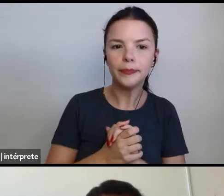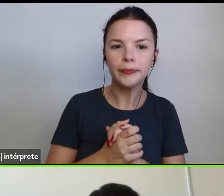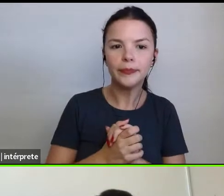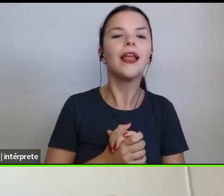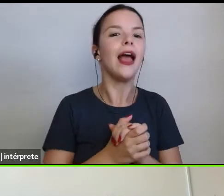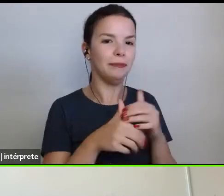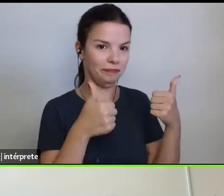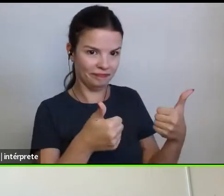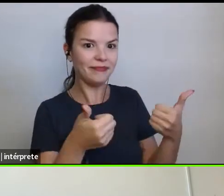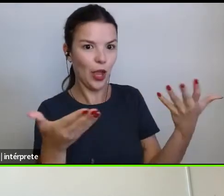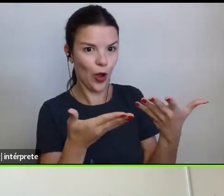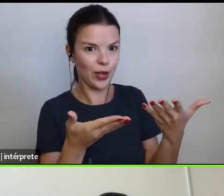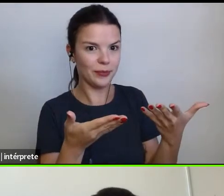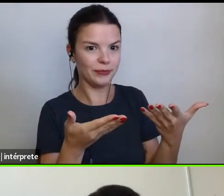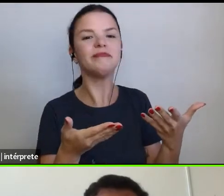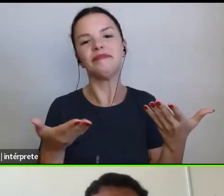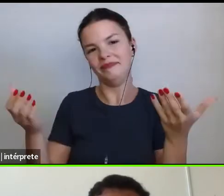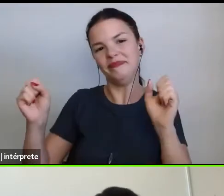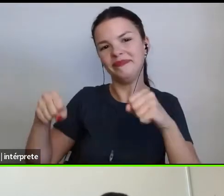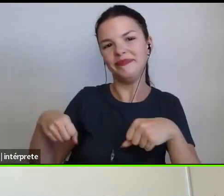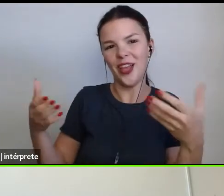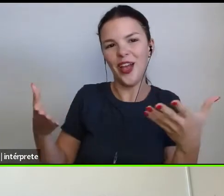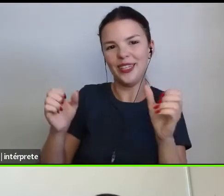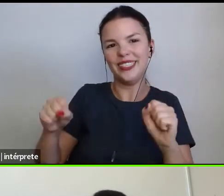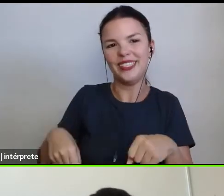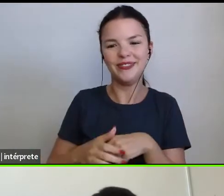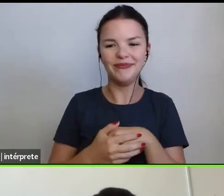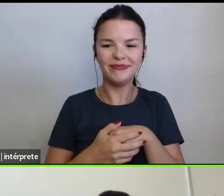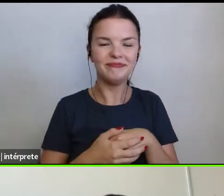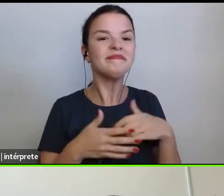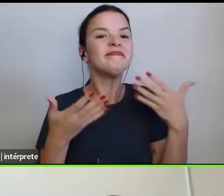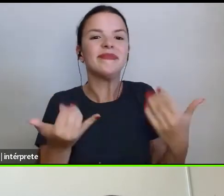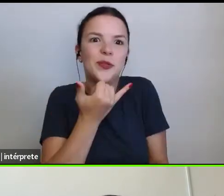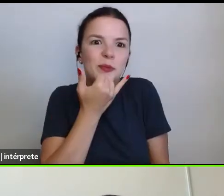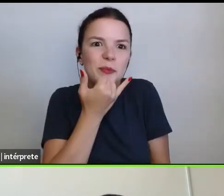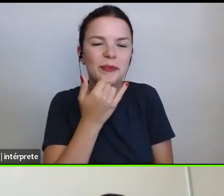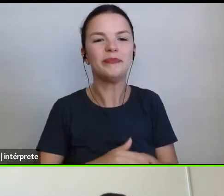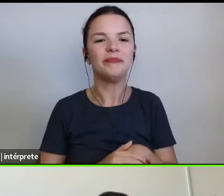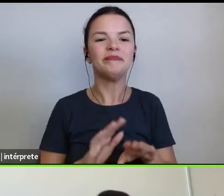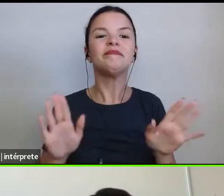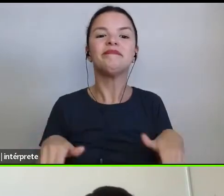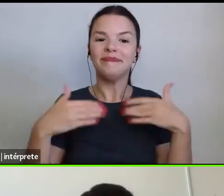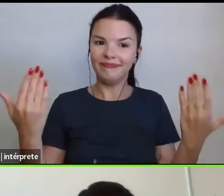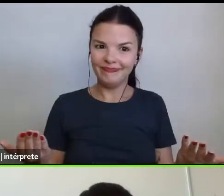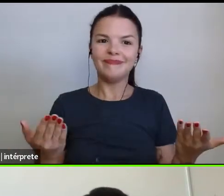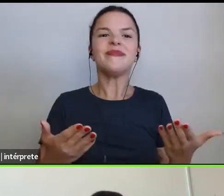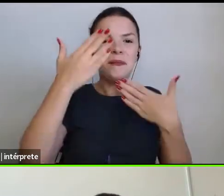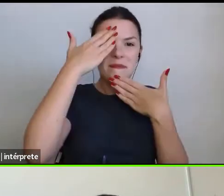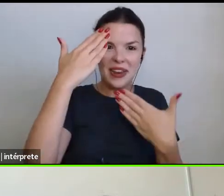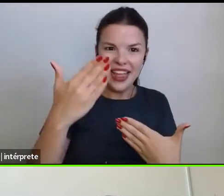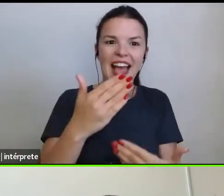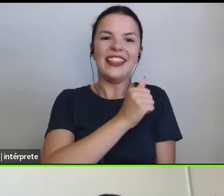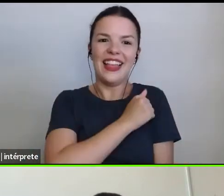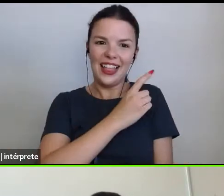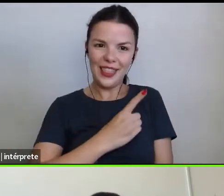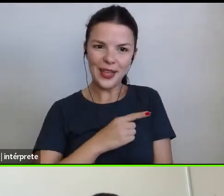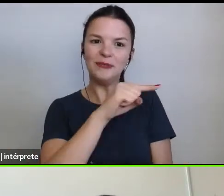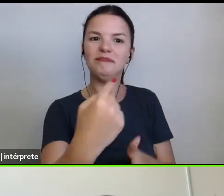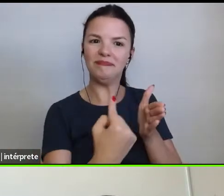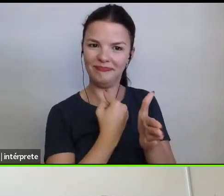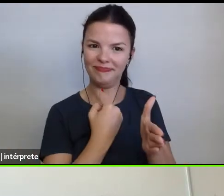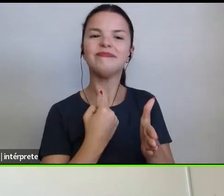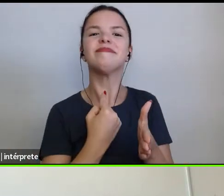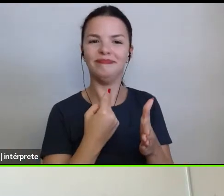Okay, can you hear me now? Yeah. Okay, thank you. Oh, yeah, sorry. So thank you so much, Anderson, for that